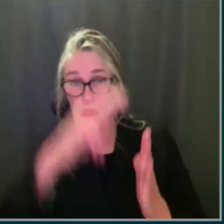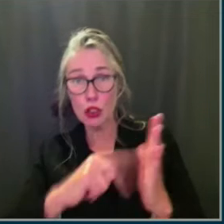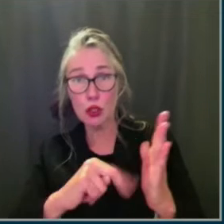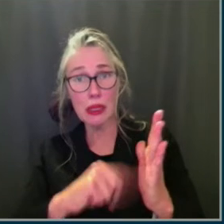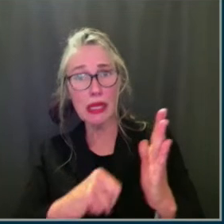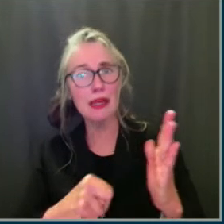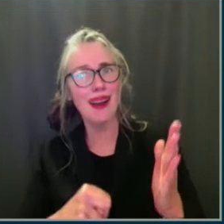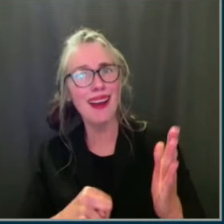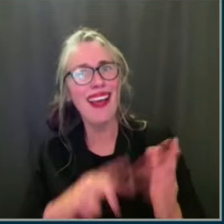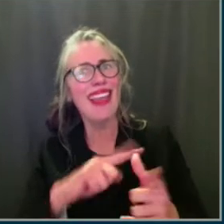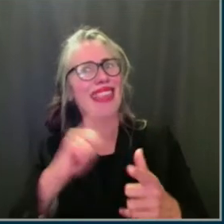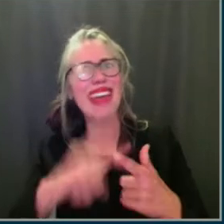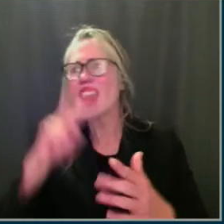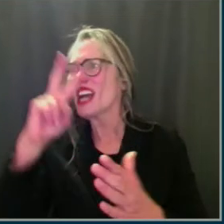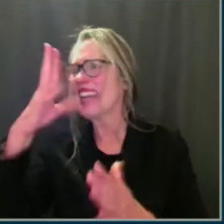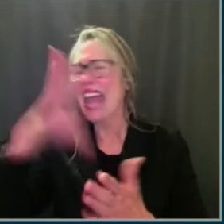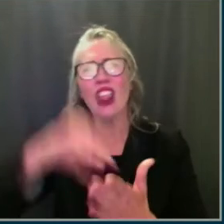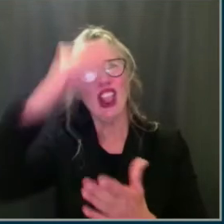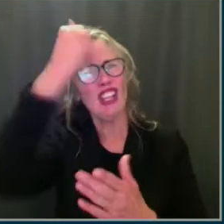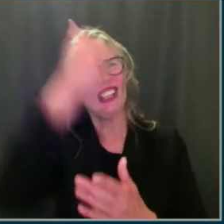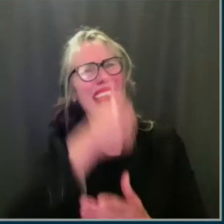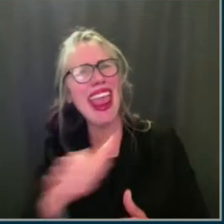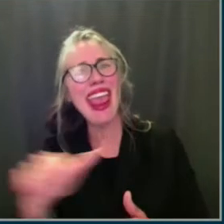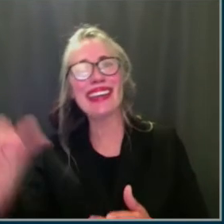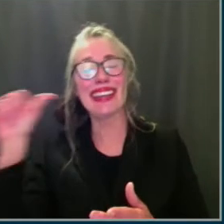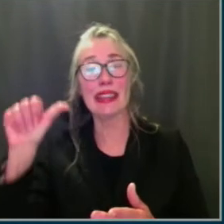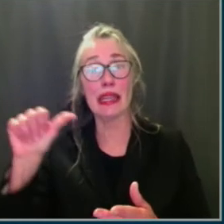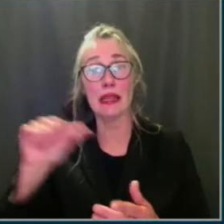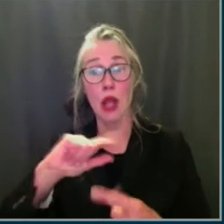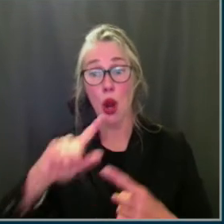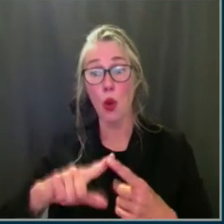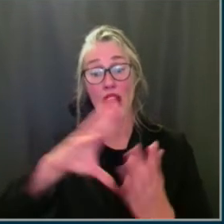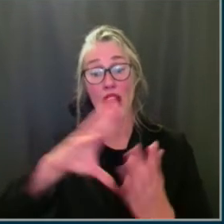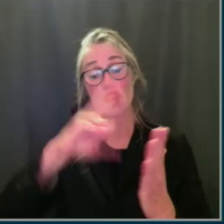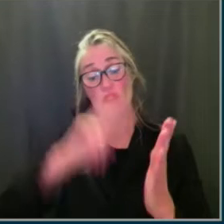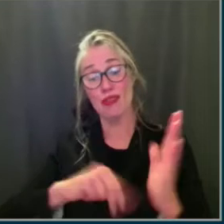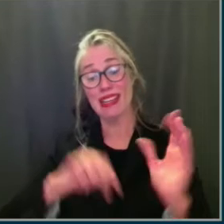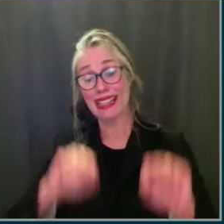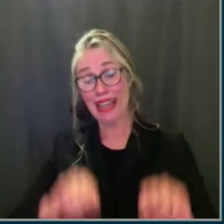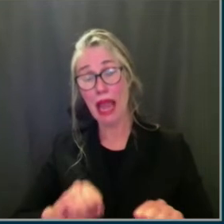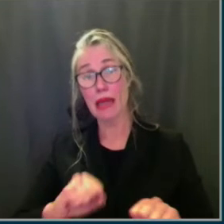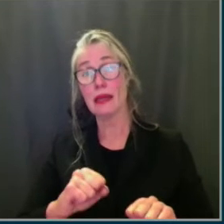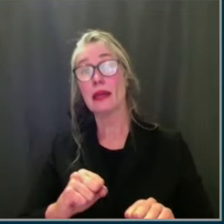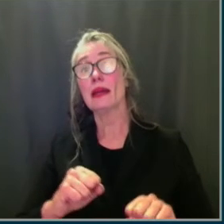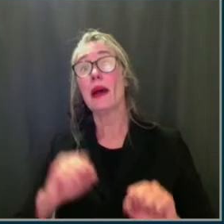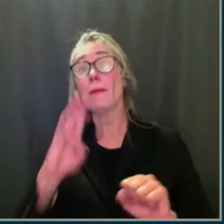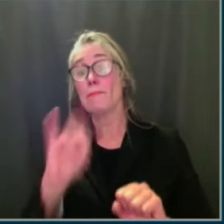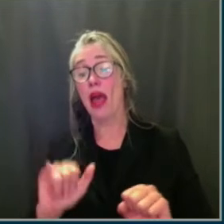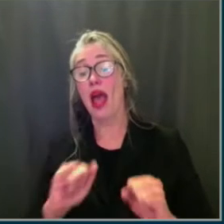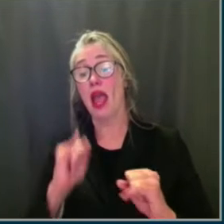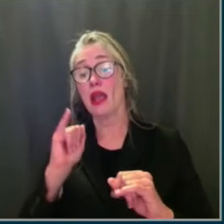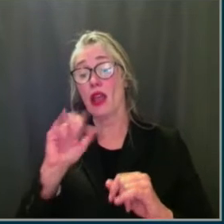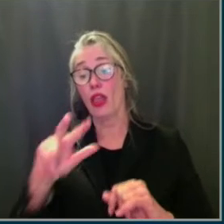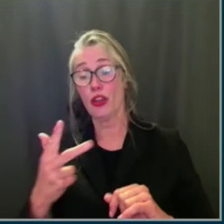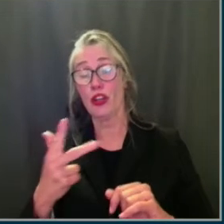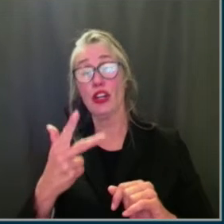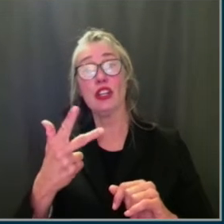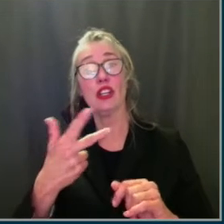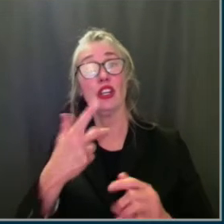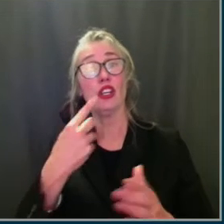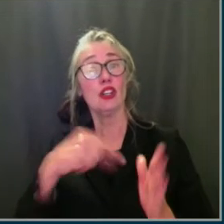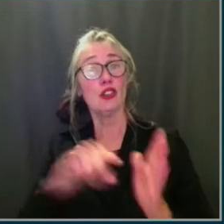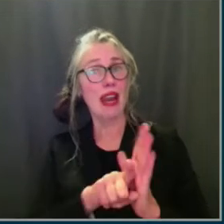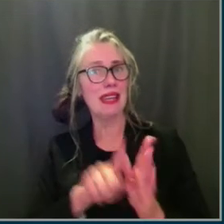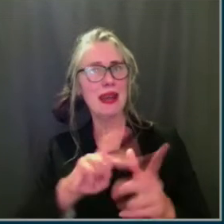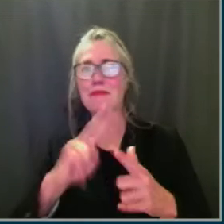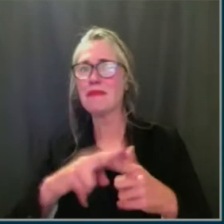to learn anything. And that when children learn to read by third grade, they're more likely to graduate than end up in the criminal justice system. And we